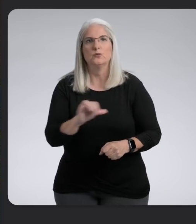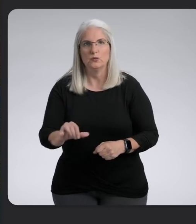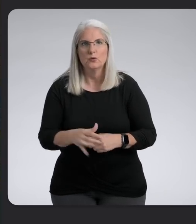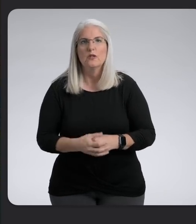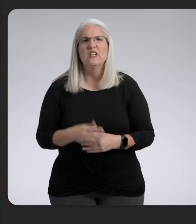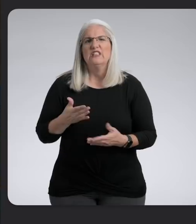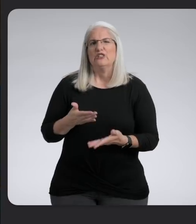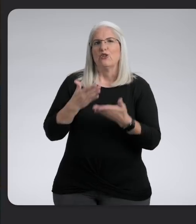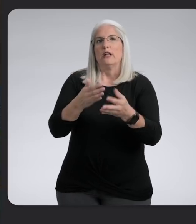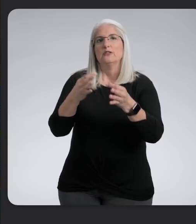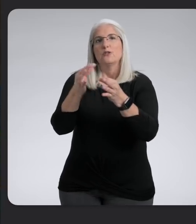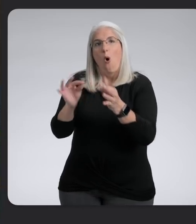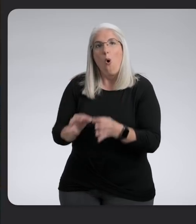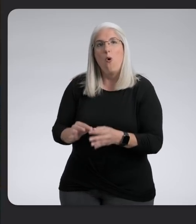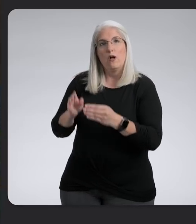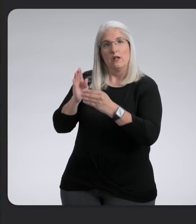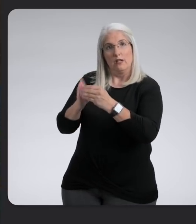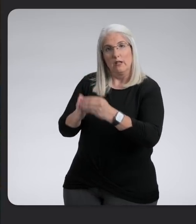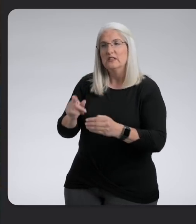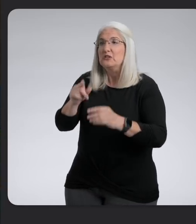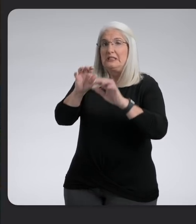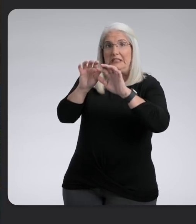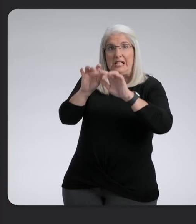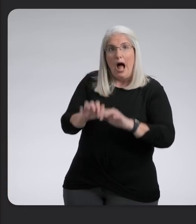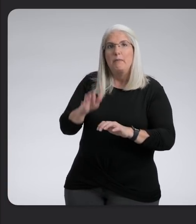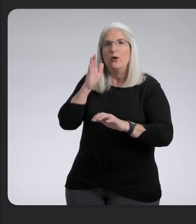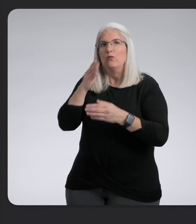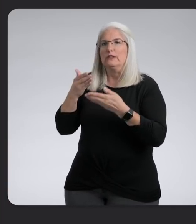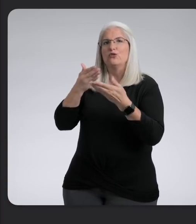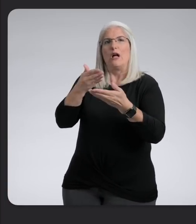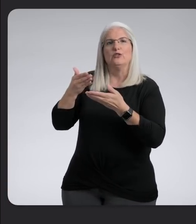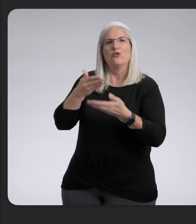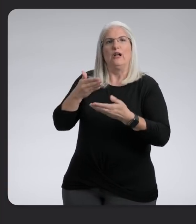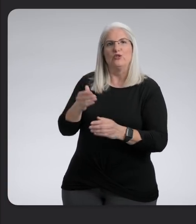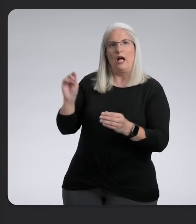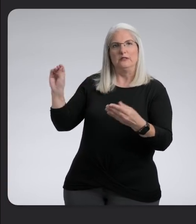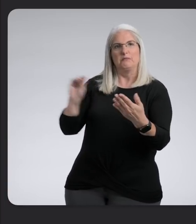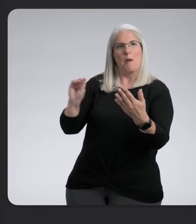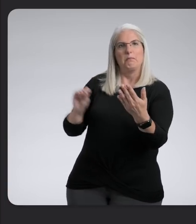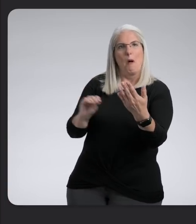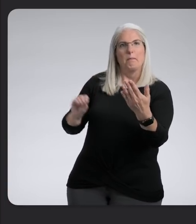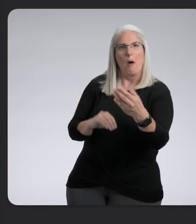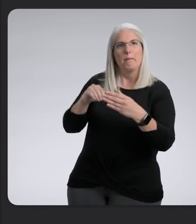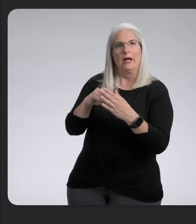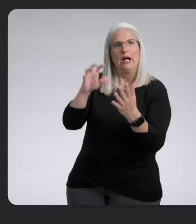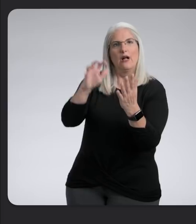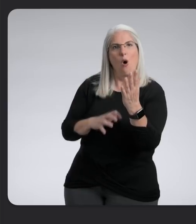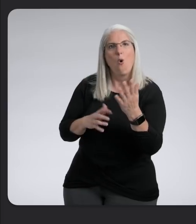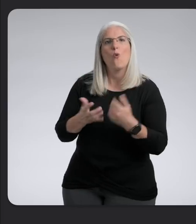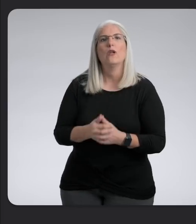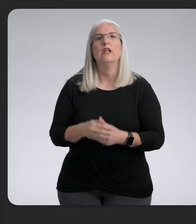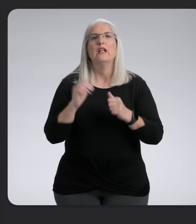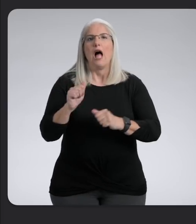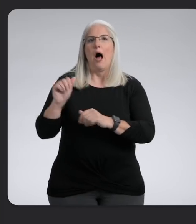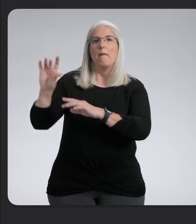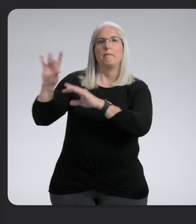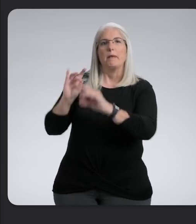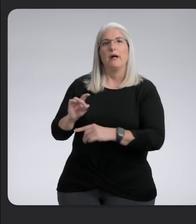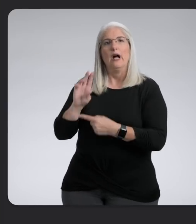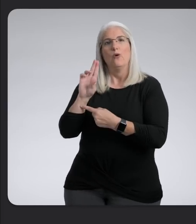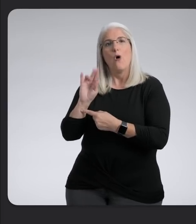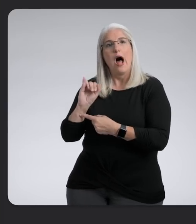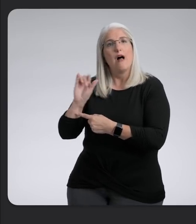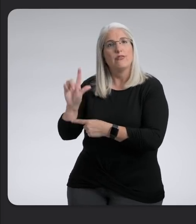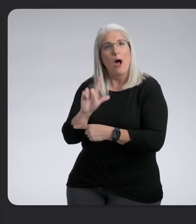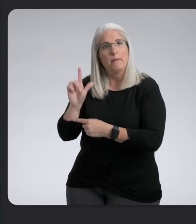start typing and quickly add the suggestion to your code. You also have access to the whole library of UI components and the